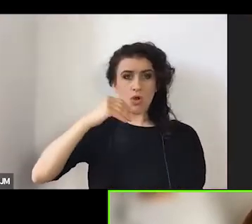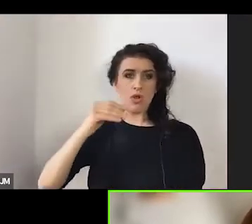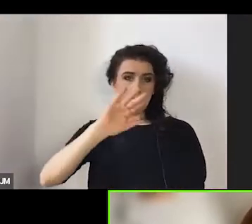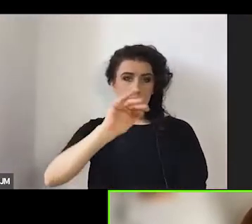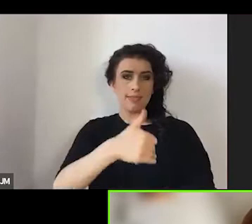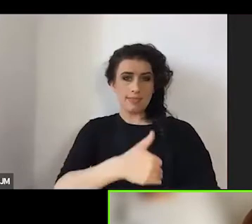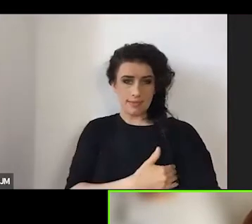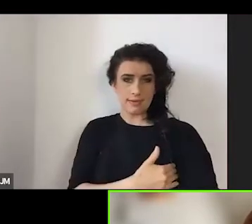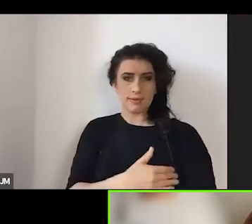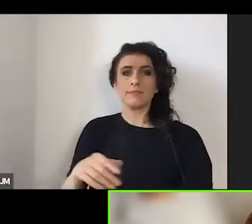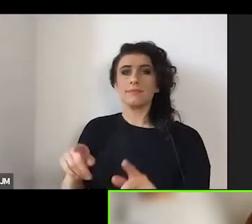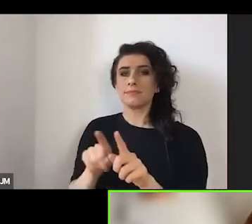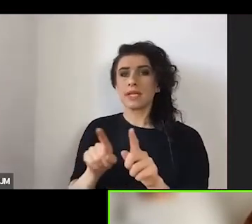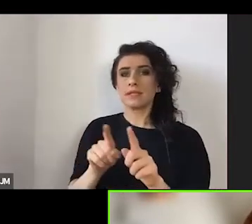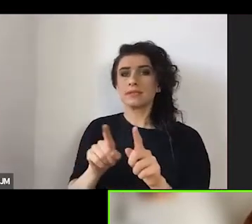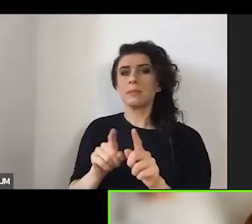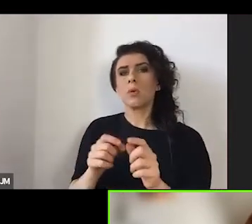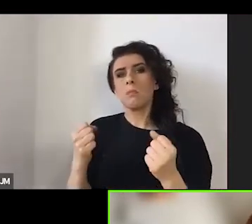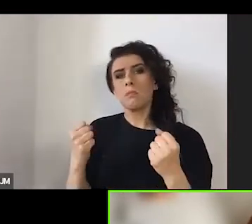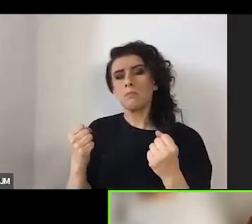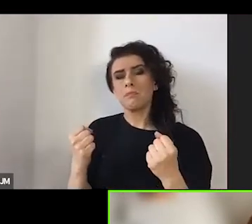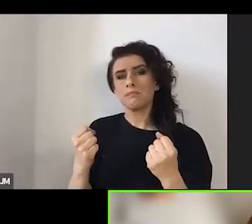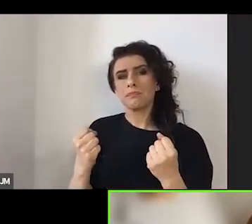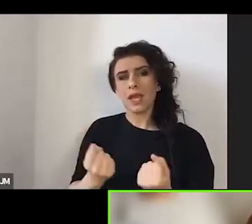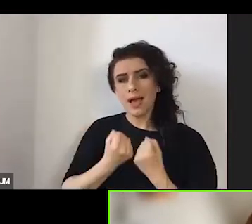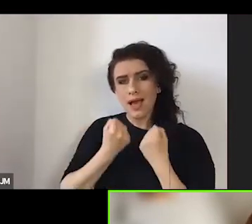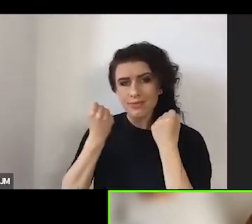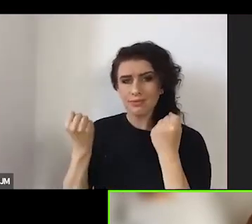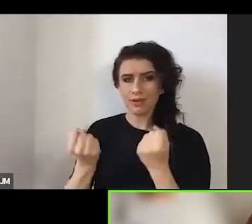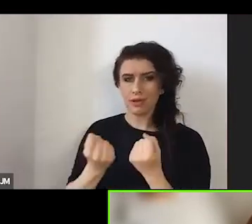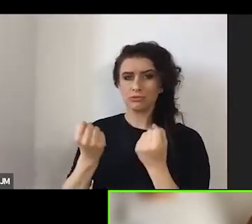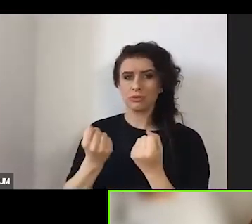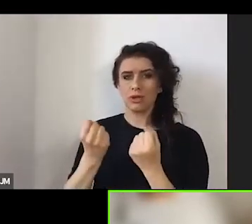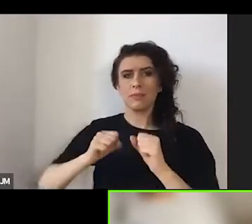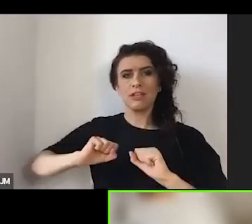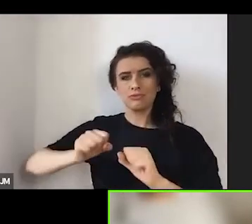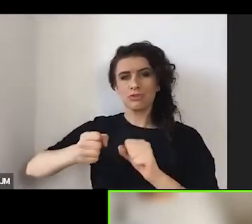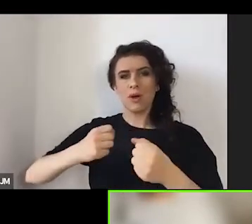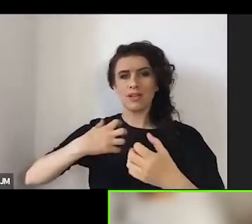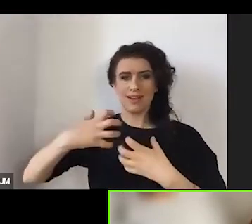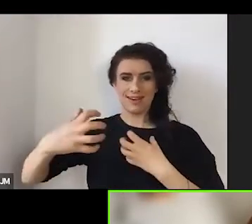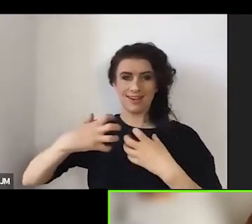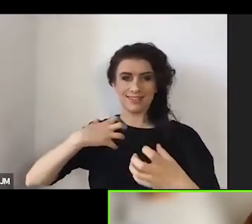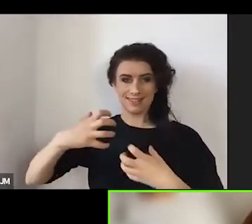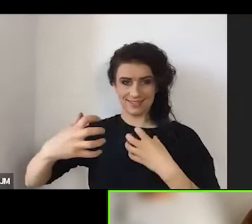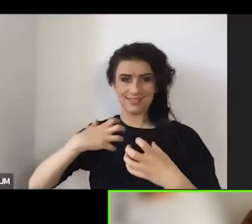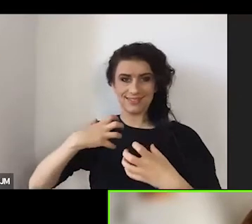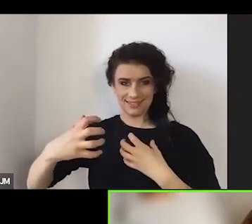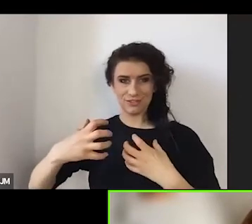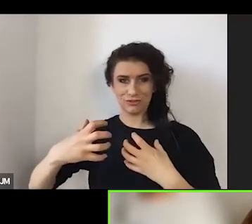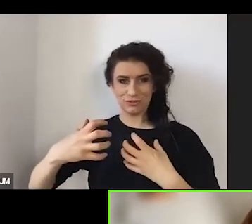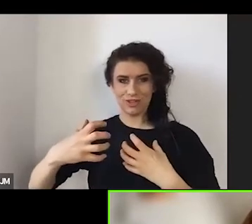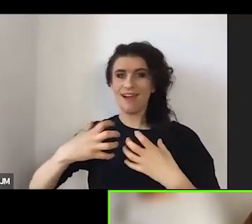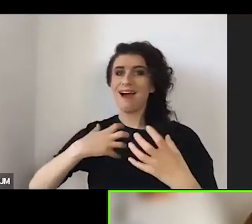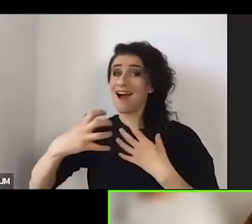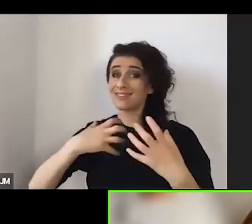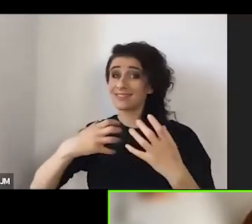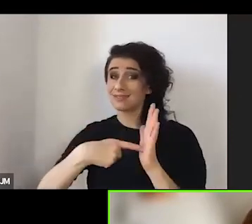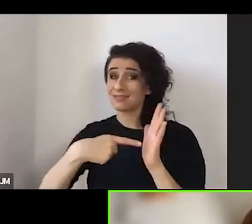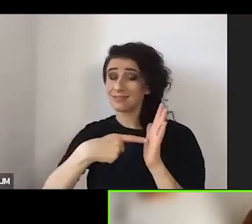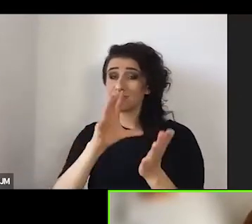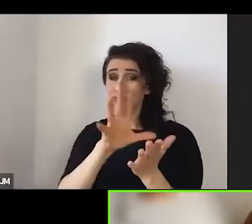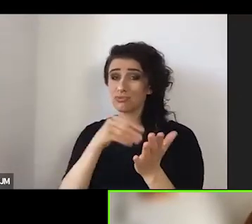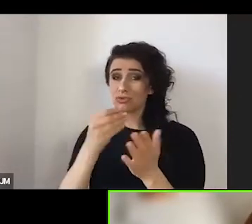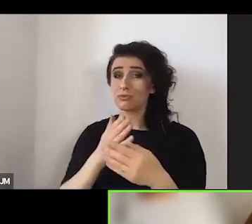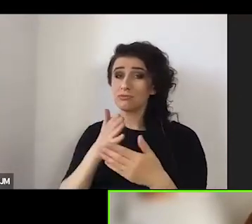it's very sensitive. You don't go and break into the lives of people, and you don't